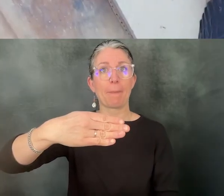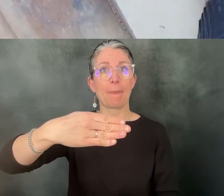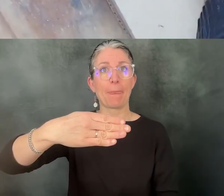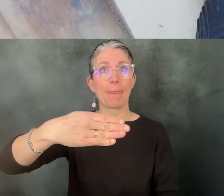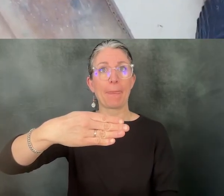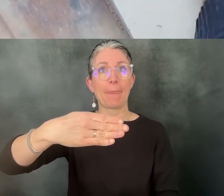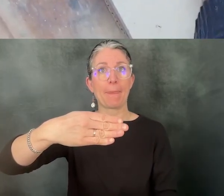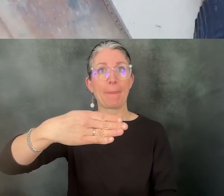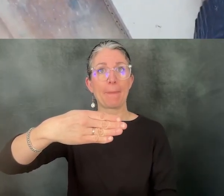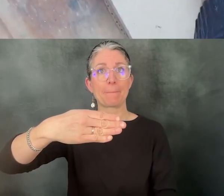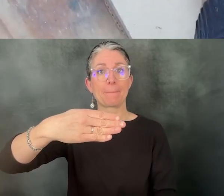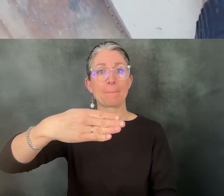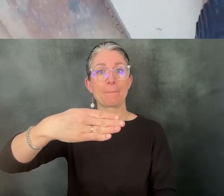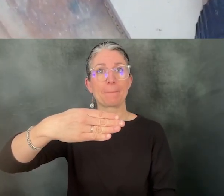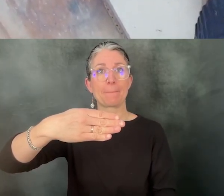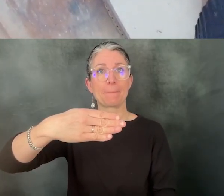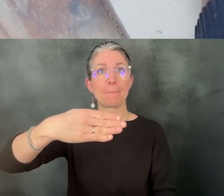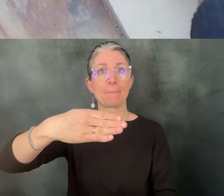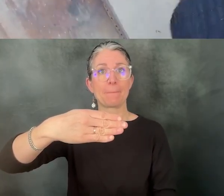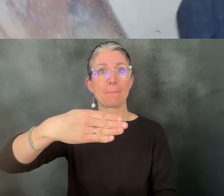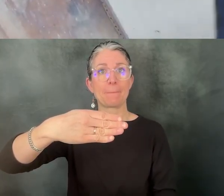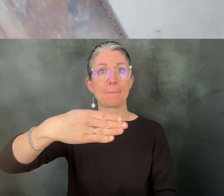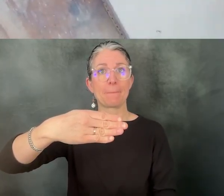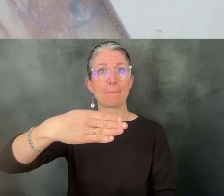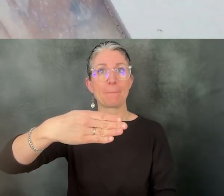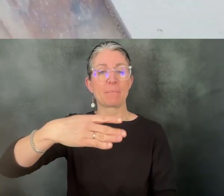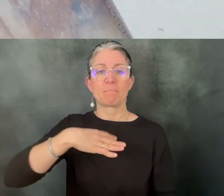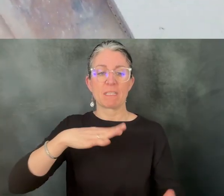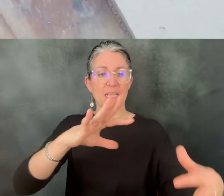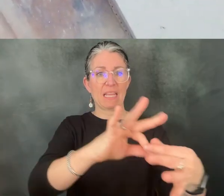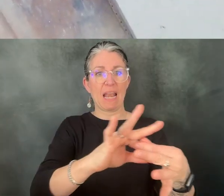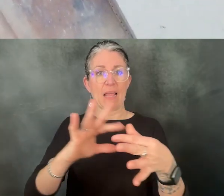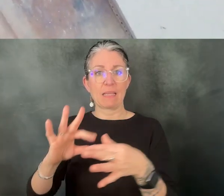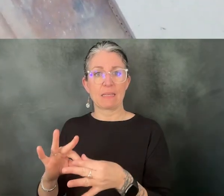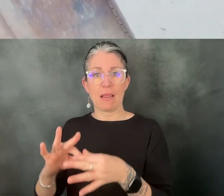dots are connected.